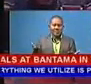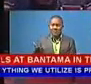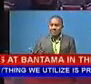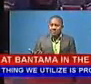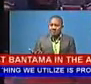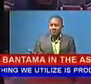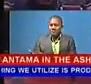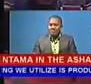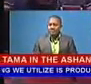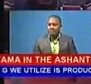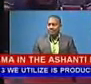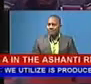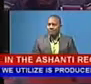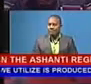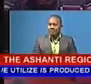No, this really is not